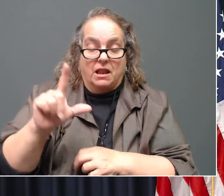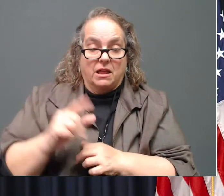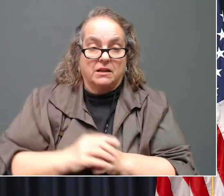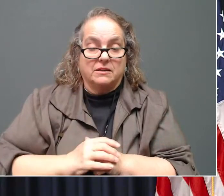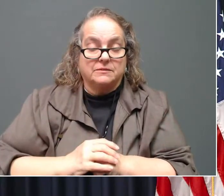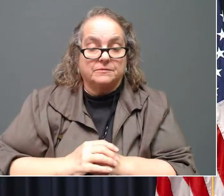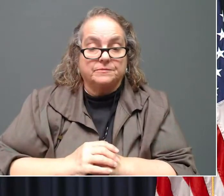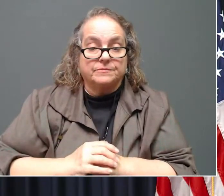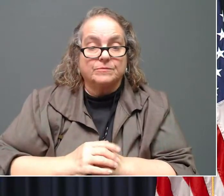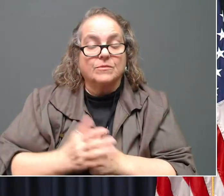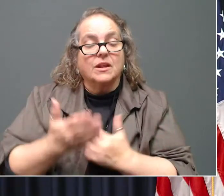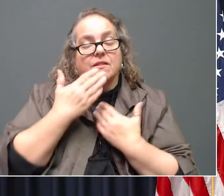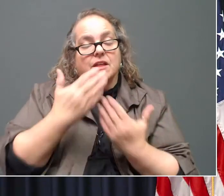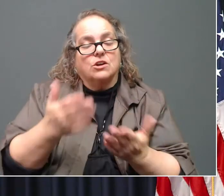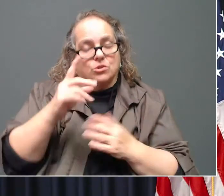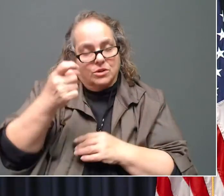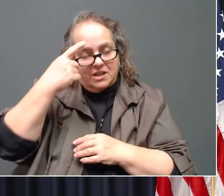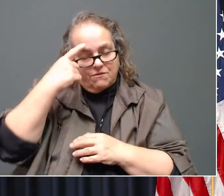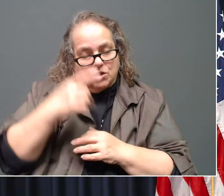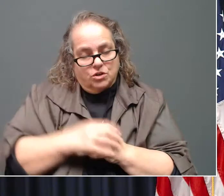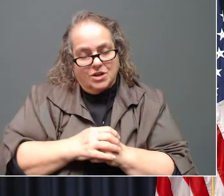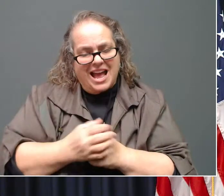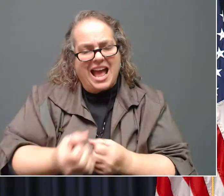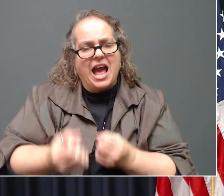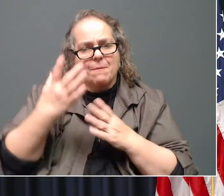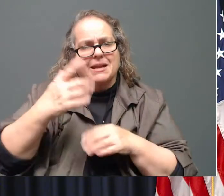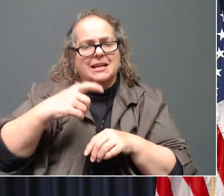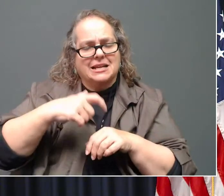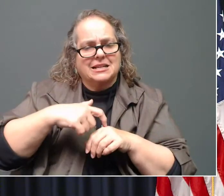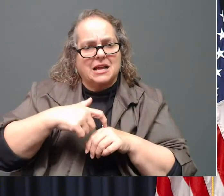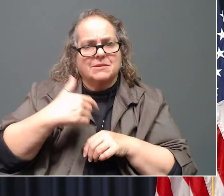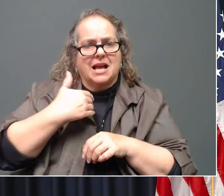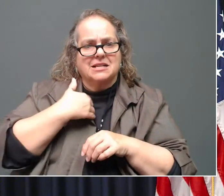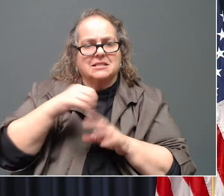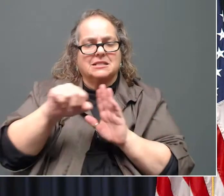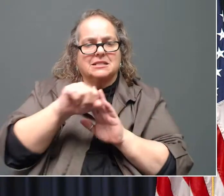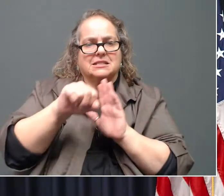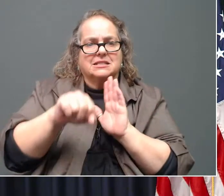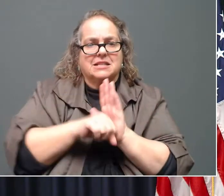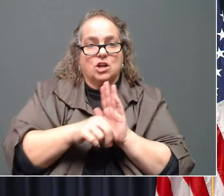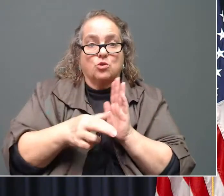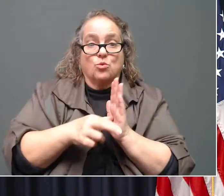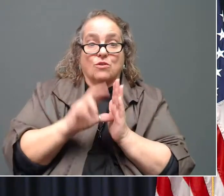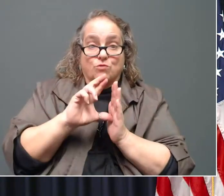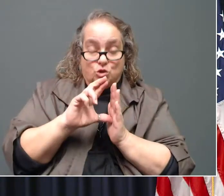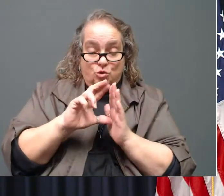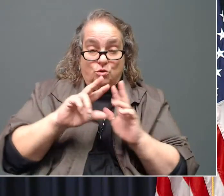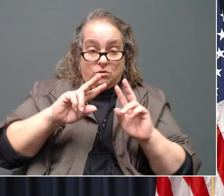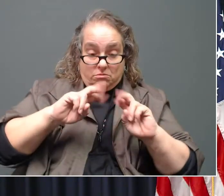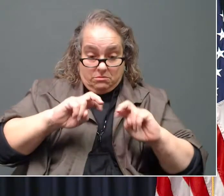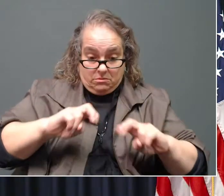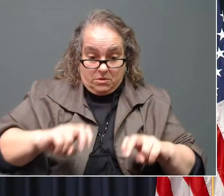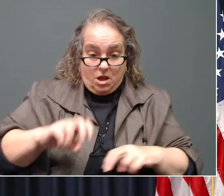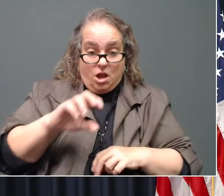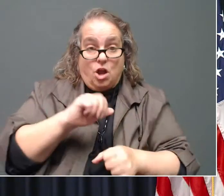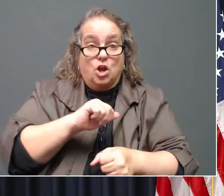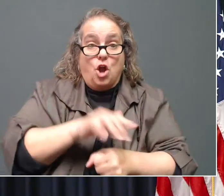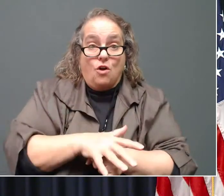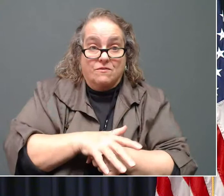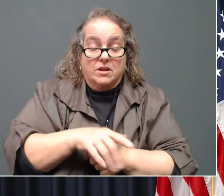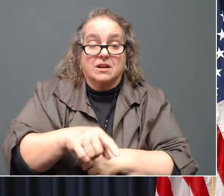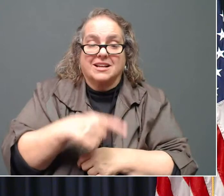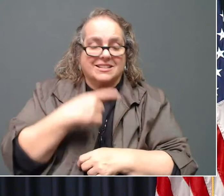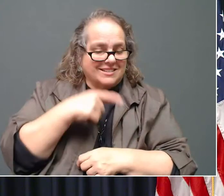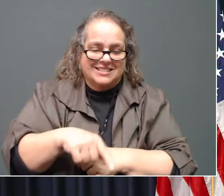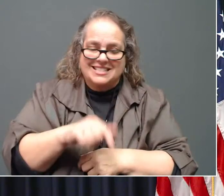Thank you, Governor. How many times has the state review ruled out a COVID-19 death sent to you by local officials? I'd like the